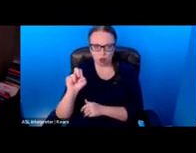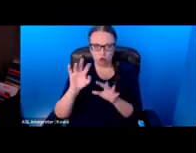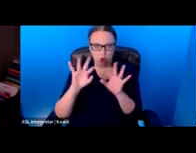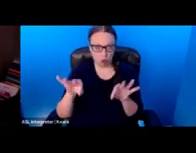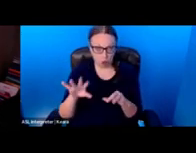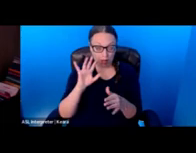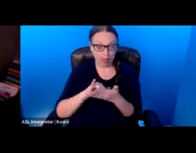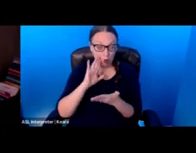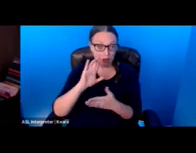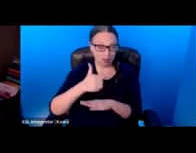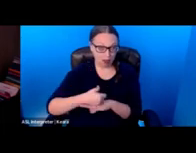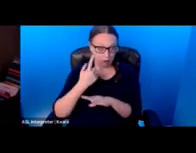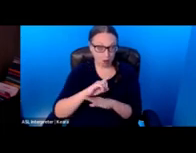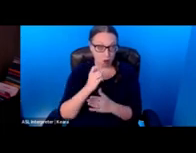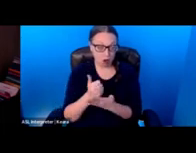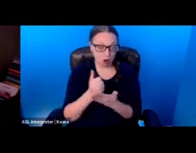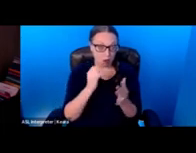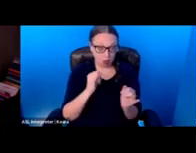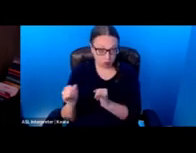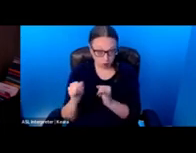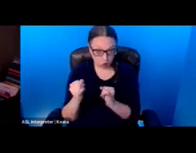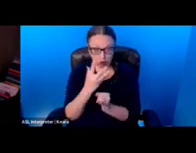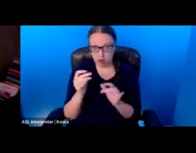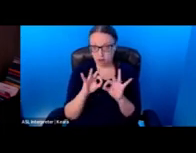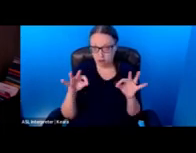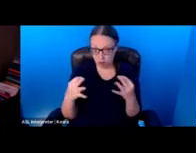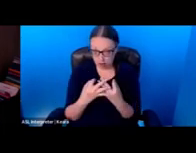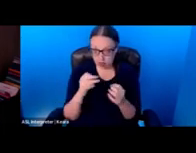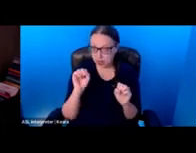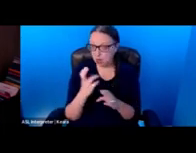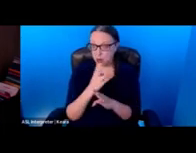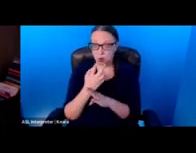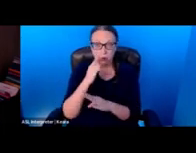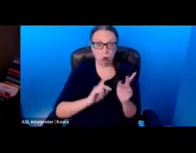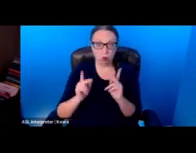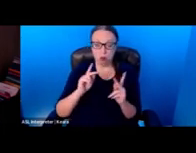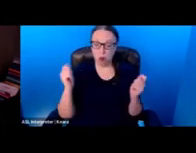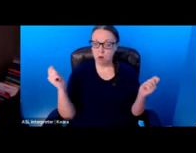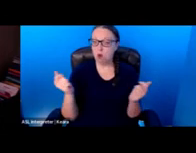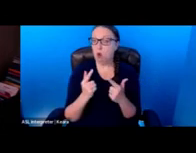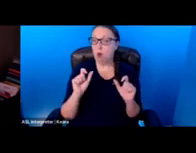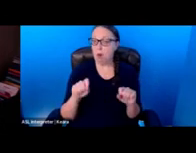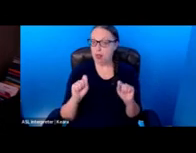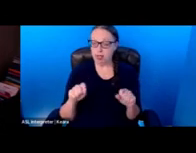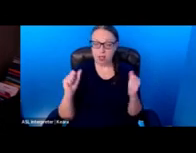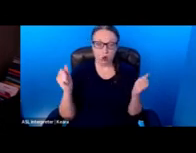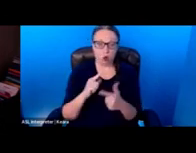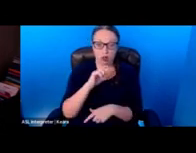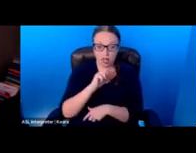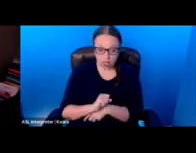It's really something that can be used for people with all abilities and ages, and it's designed to develop a vision for the good